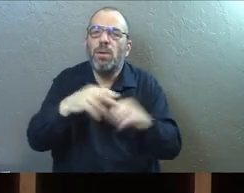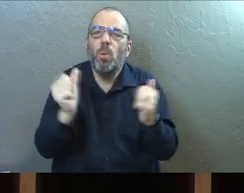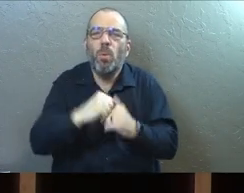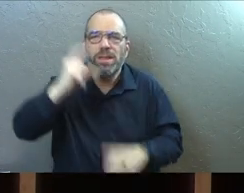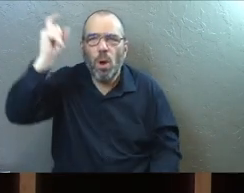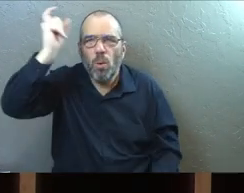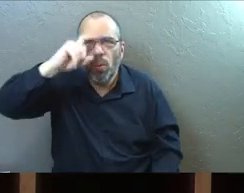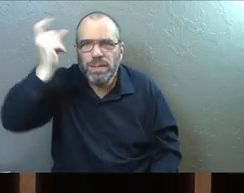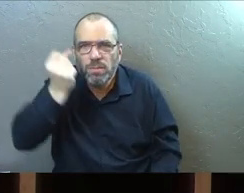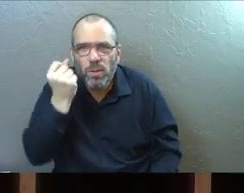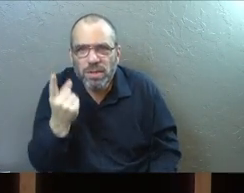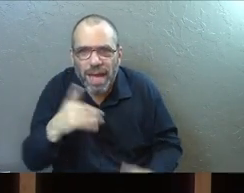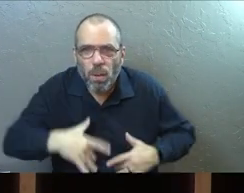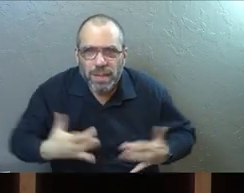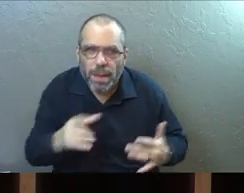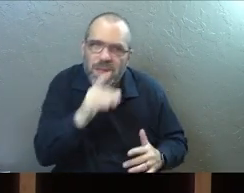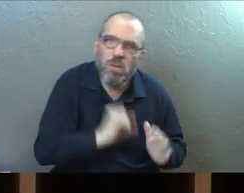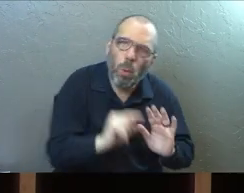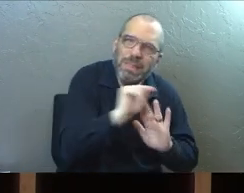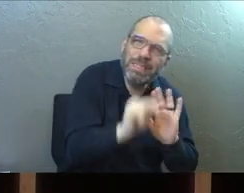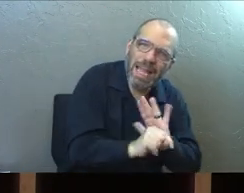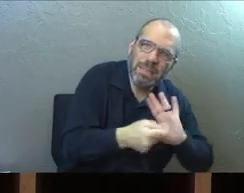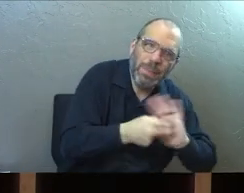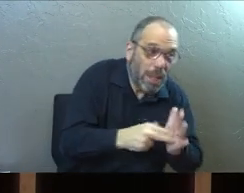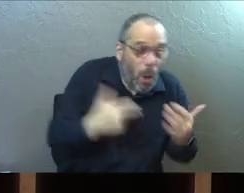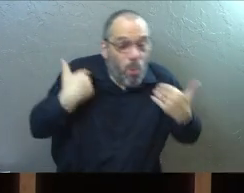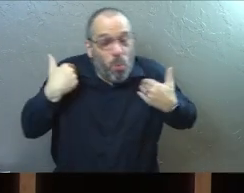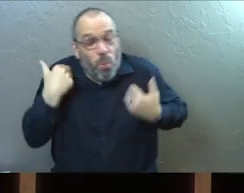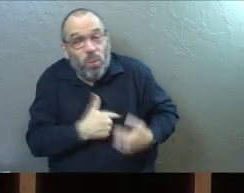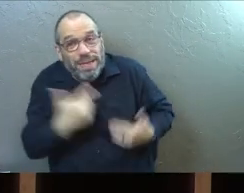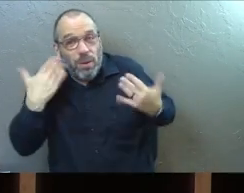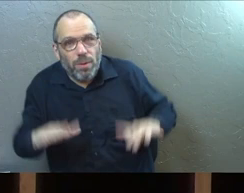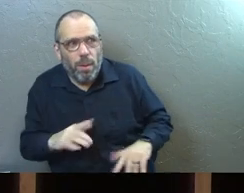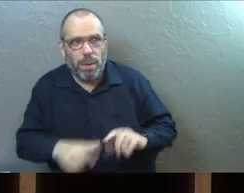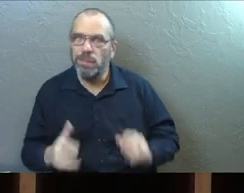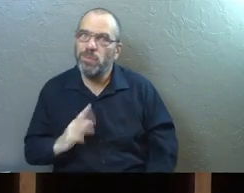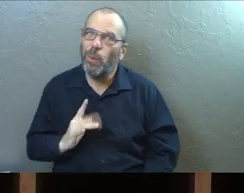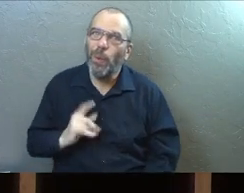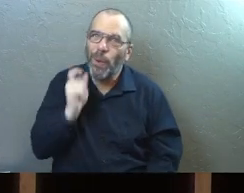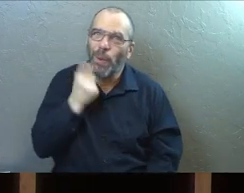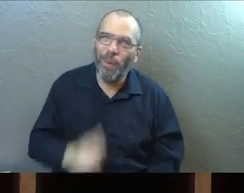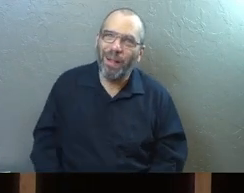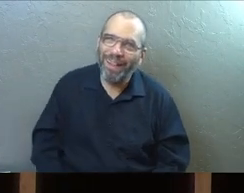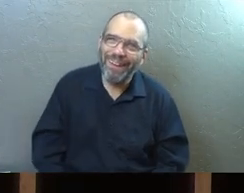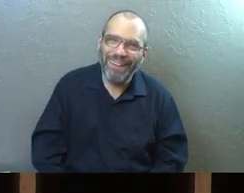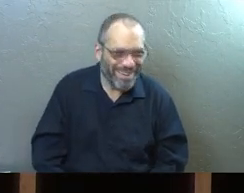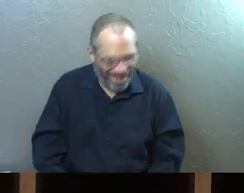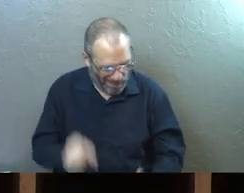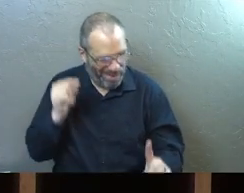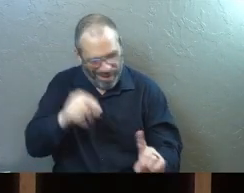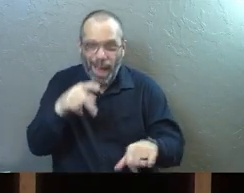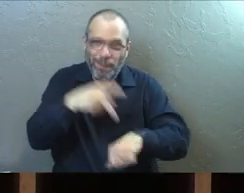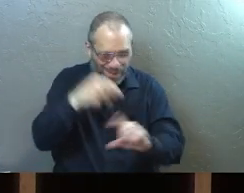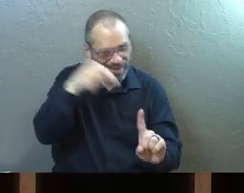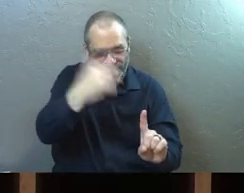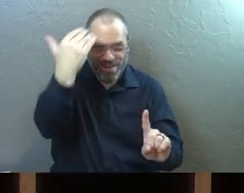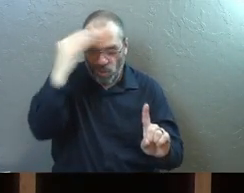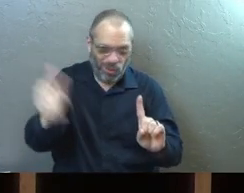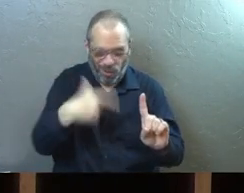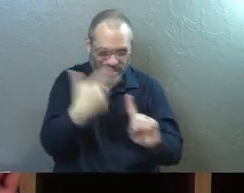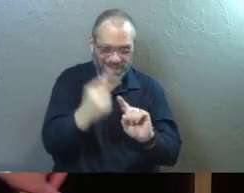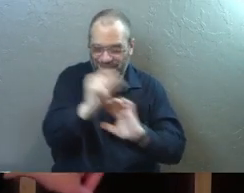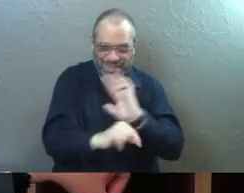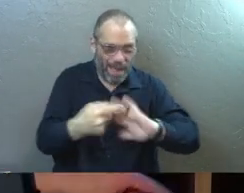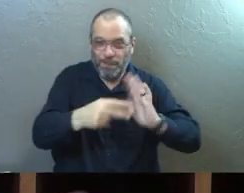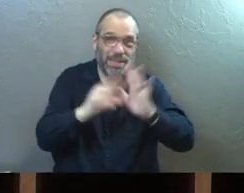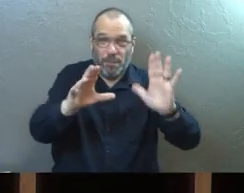wisdom to understand what the Old Testament means. We don't know, but it's cool. Amen. It's super cool. Like, he knows exactly what this moment